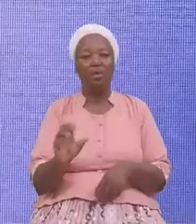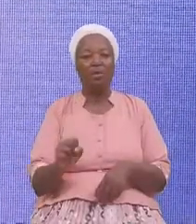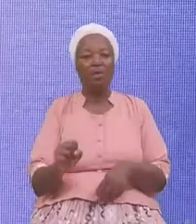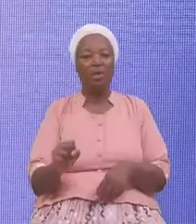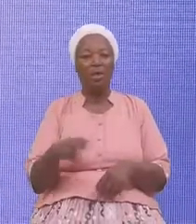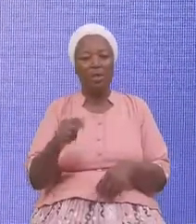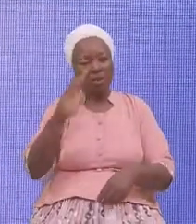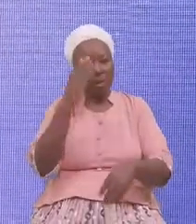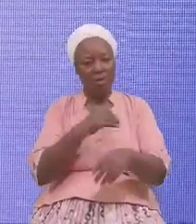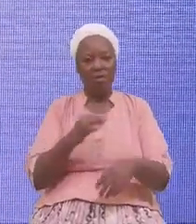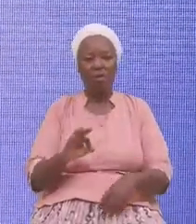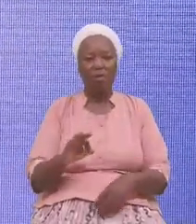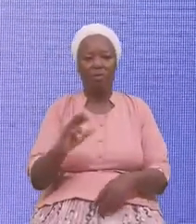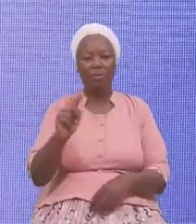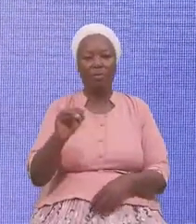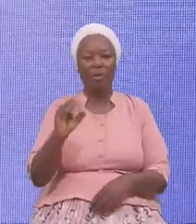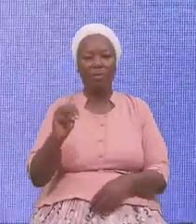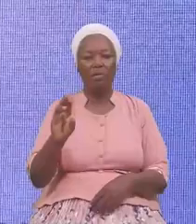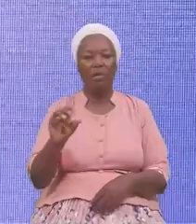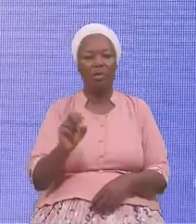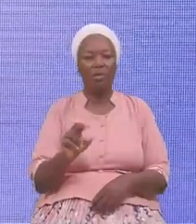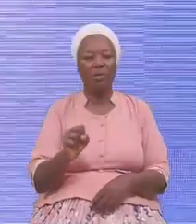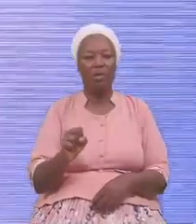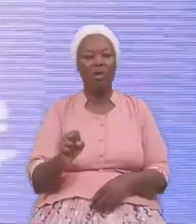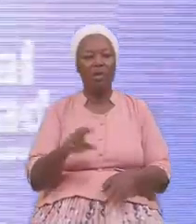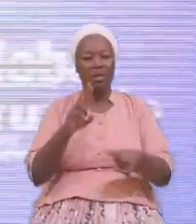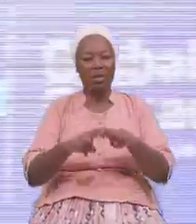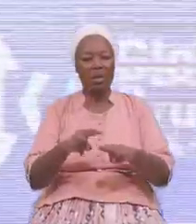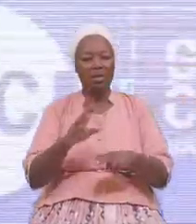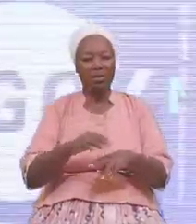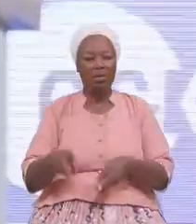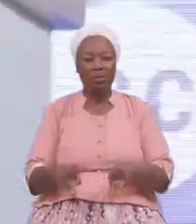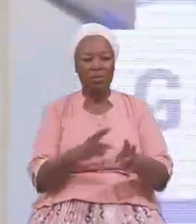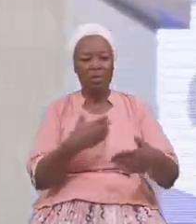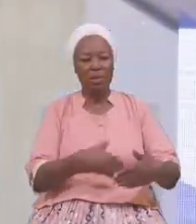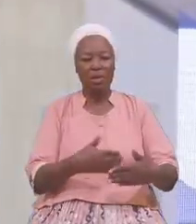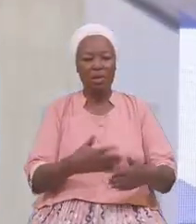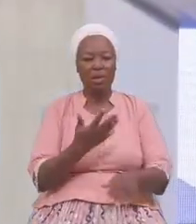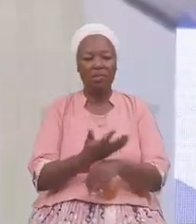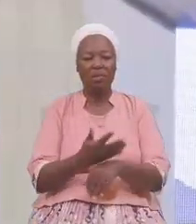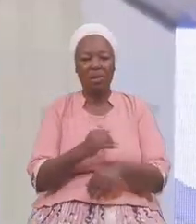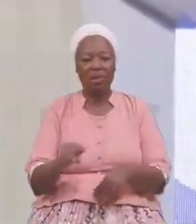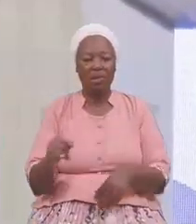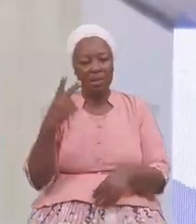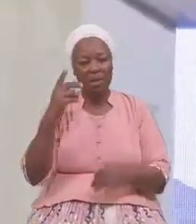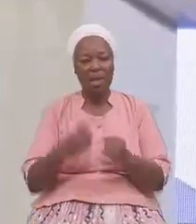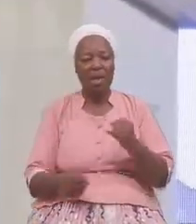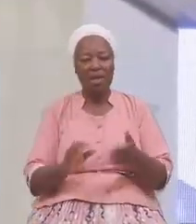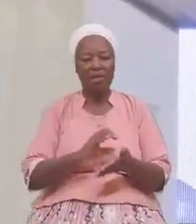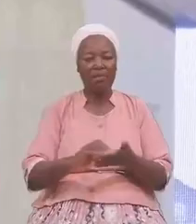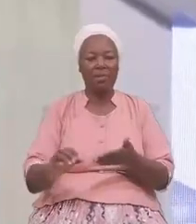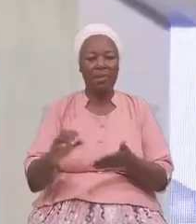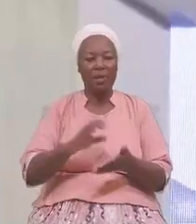Timaeus, sat by the wayside begging. Look at the last verse,